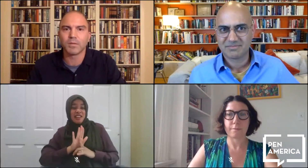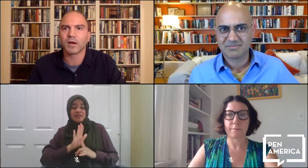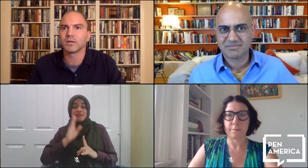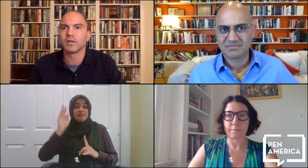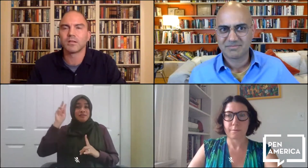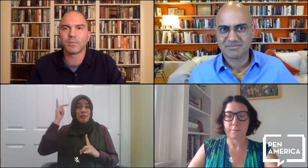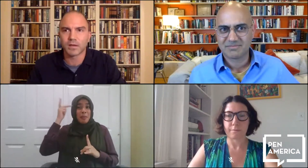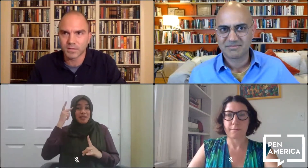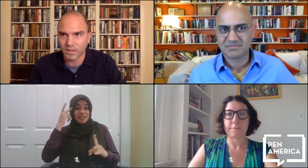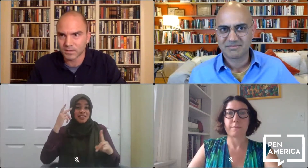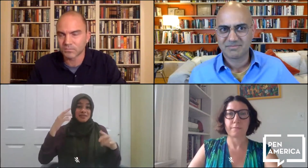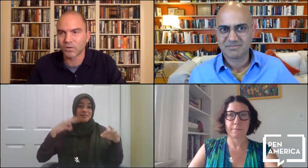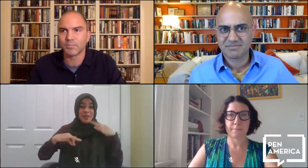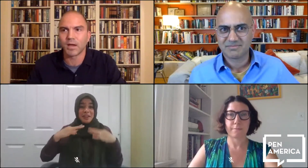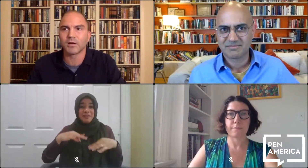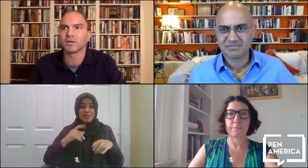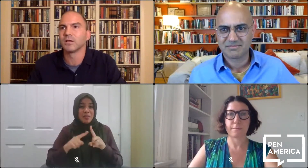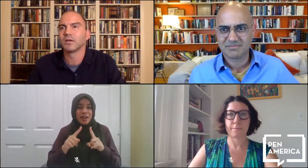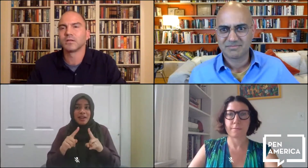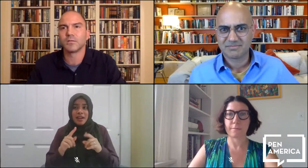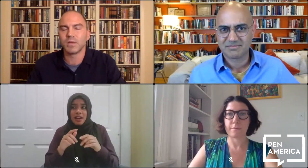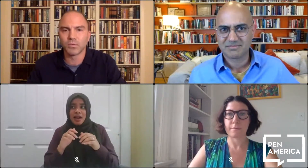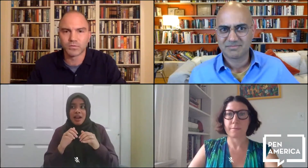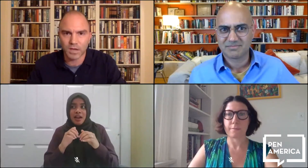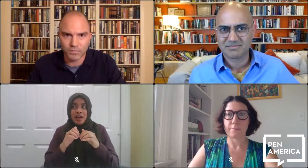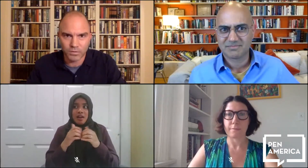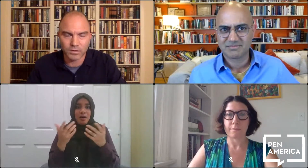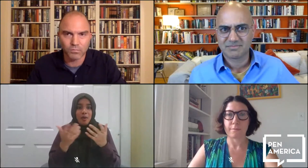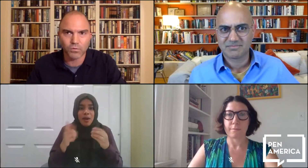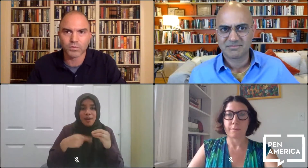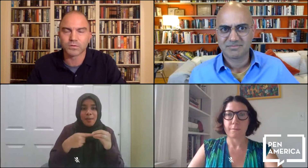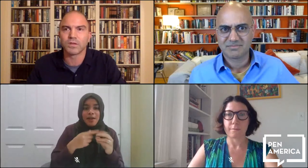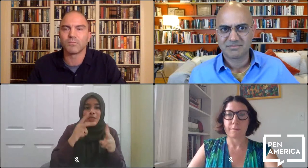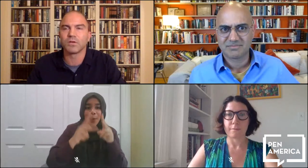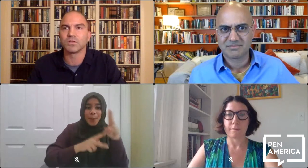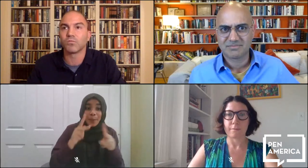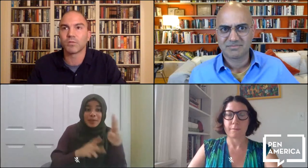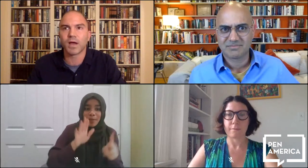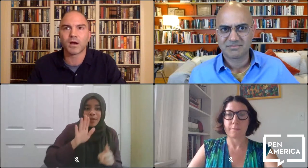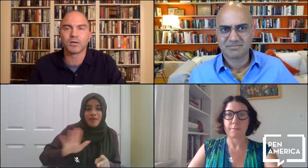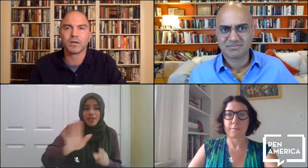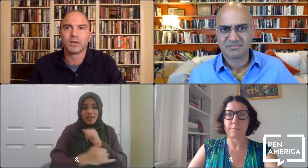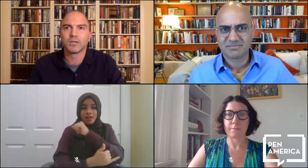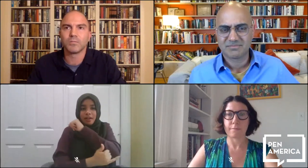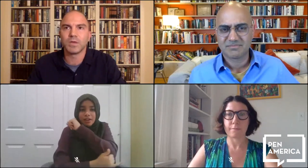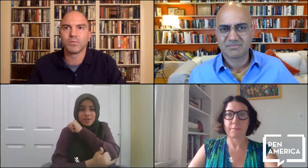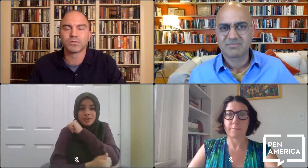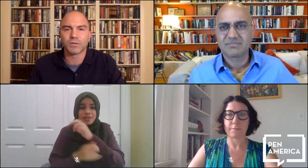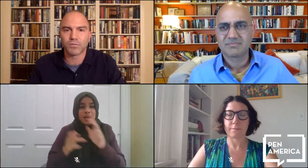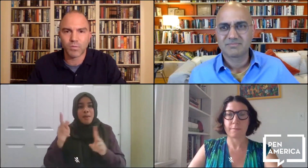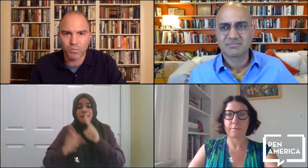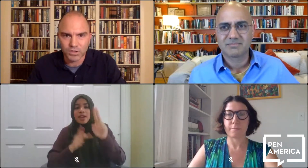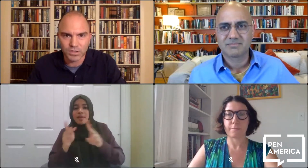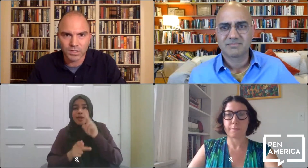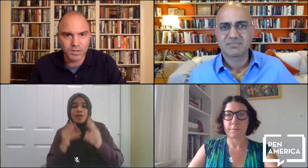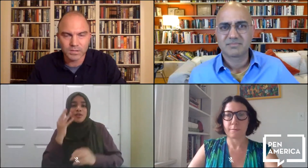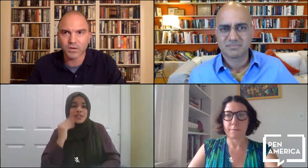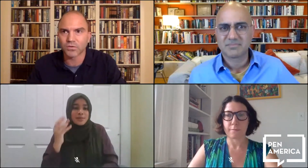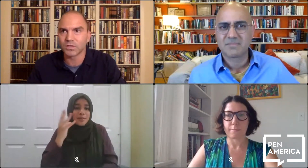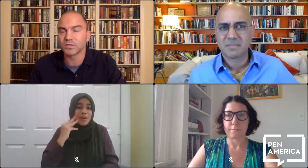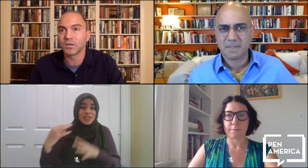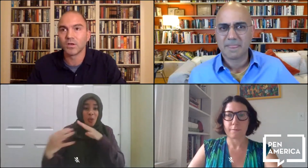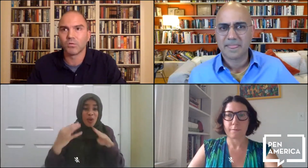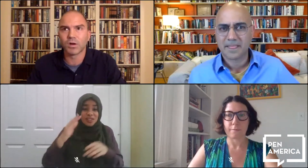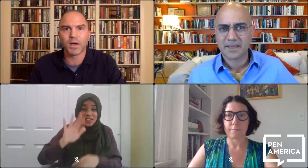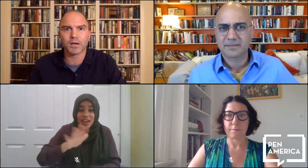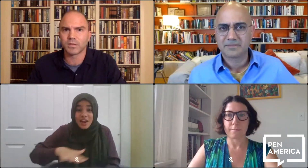What about the Palestinians? What about the people who suffered in the wars in that region? What about the people who suffer repression in these